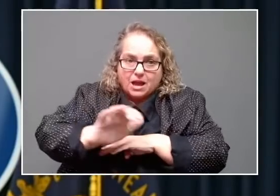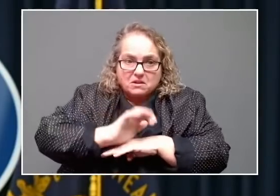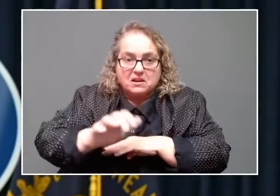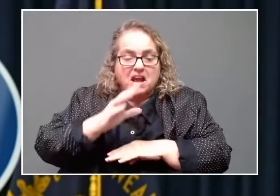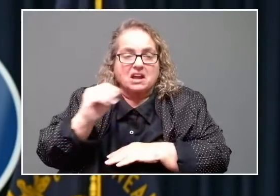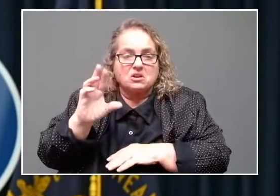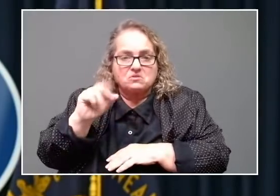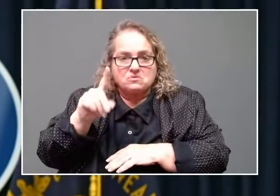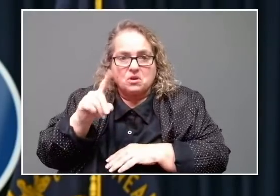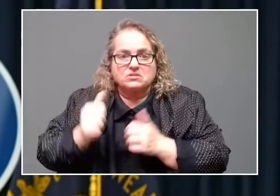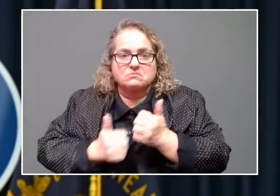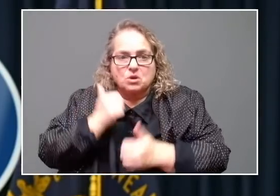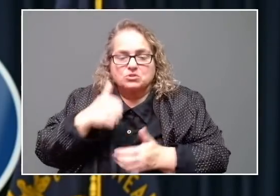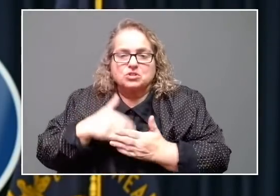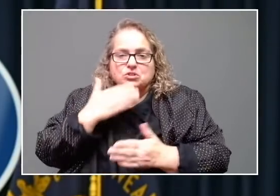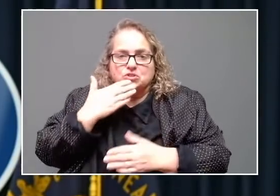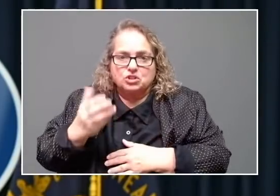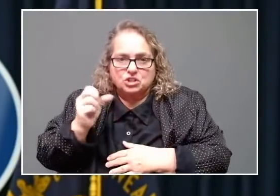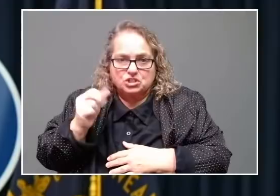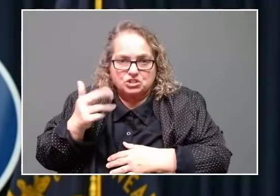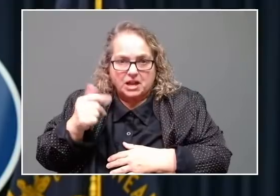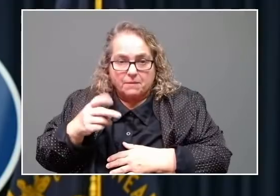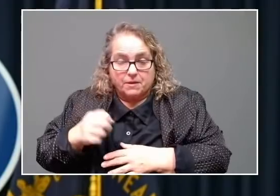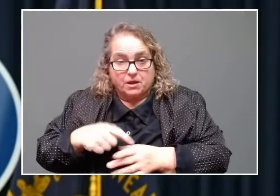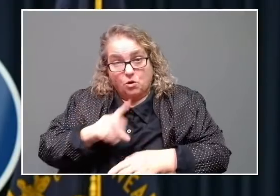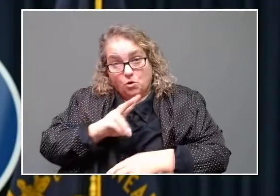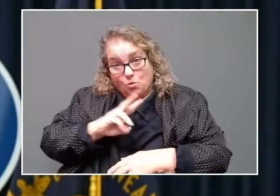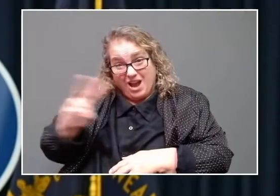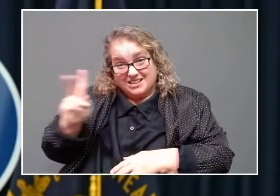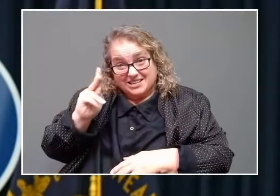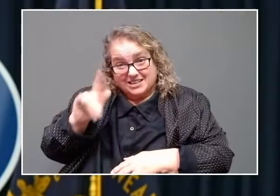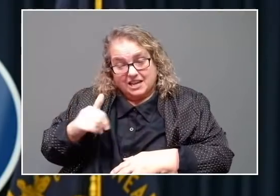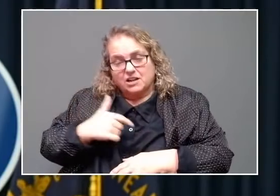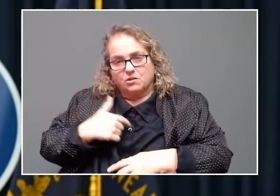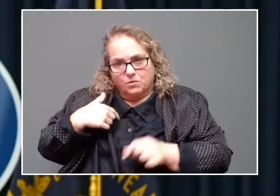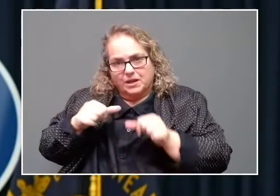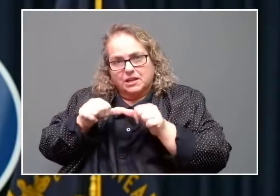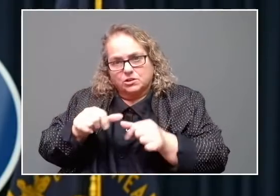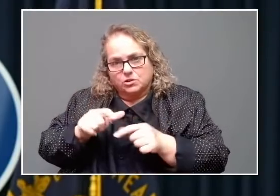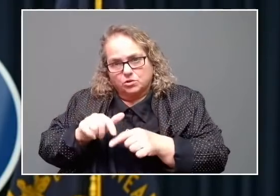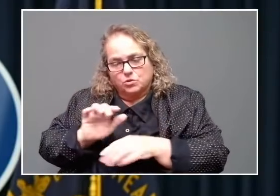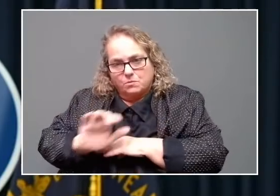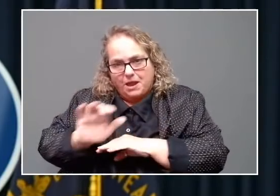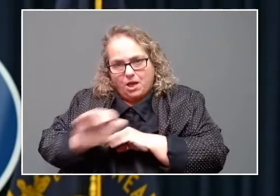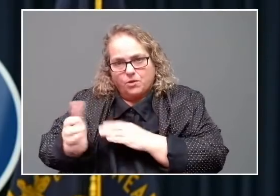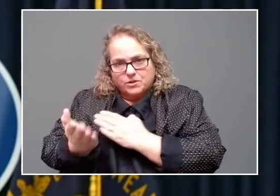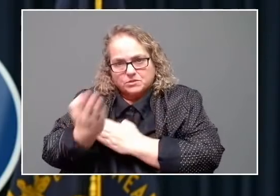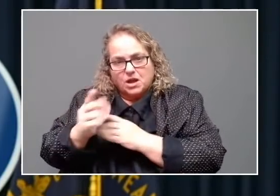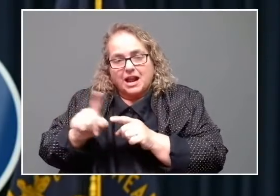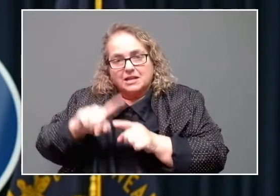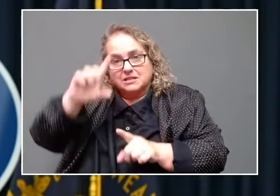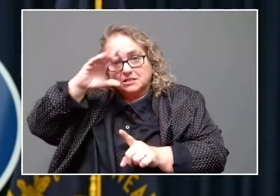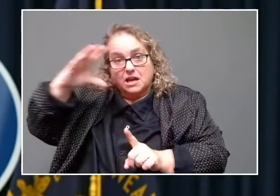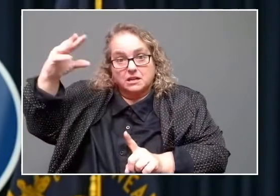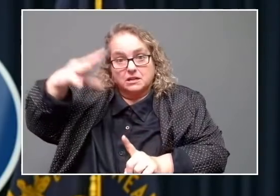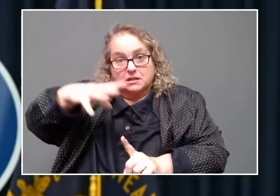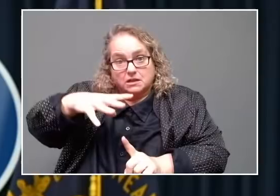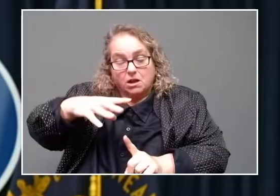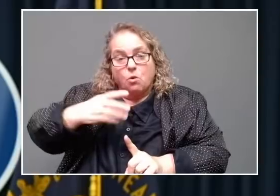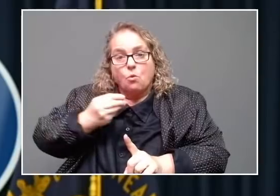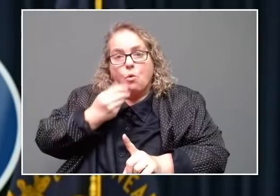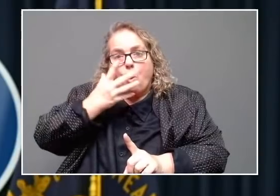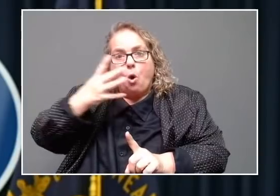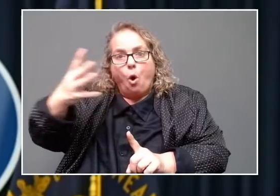shape. In far western Kentucky, we continue plowing this morning as sunrise brought enough of a temperature increase to maximize the